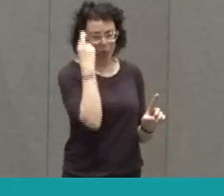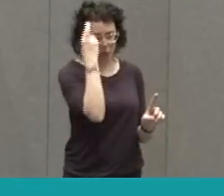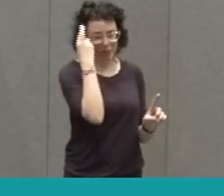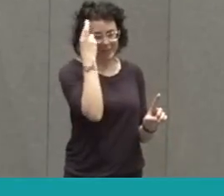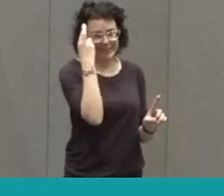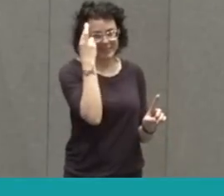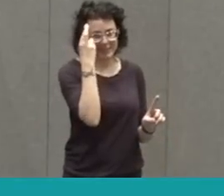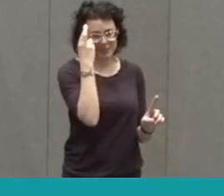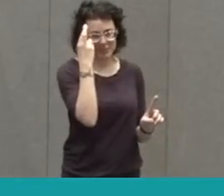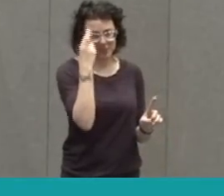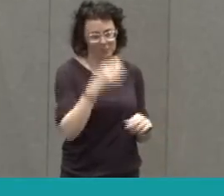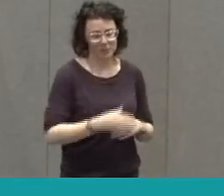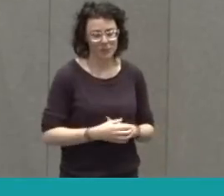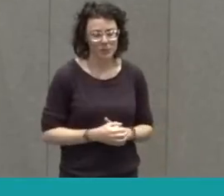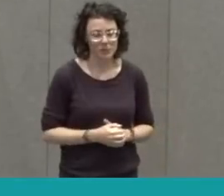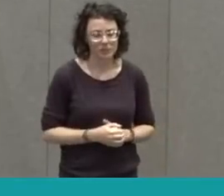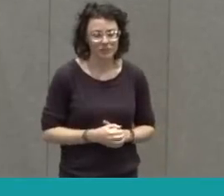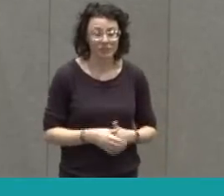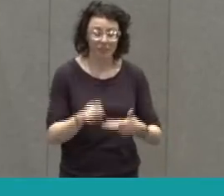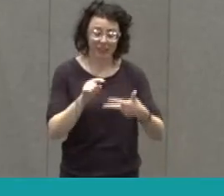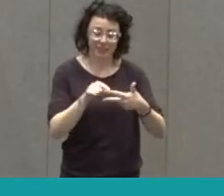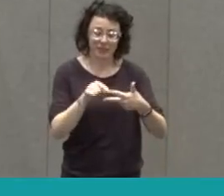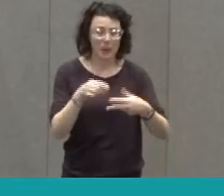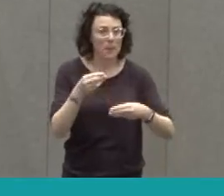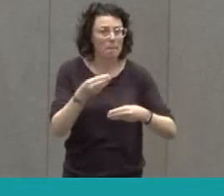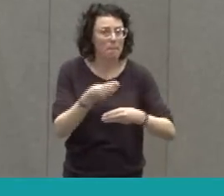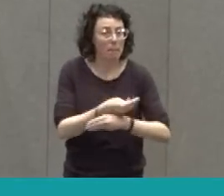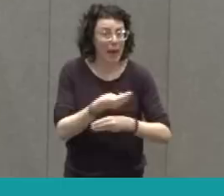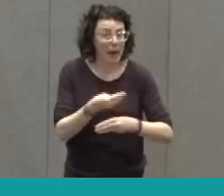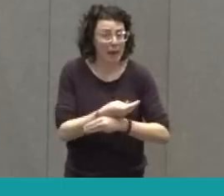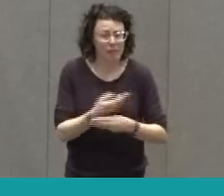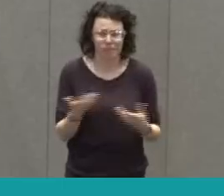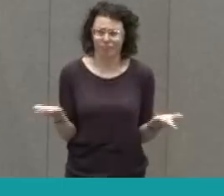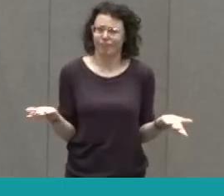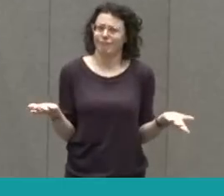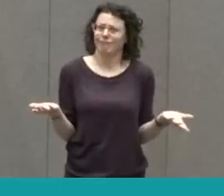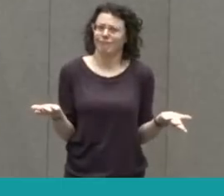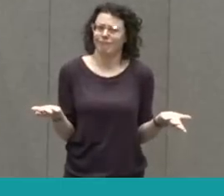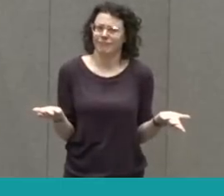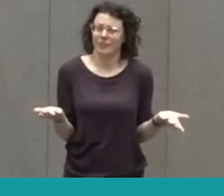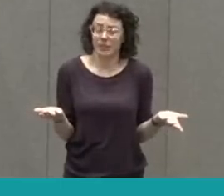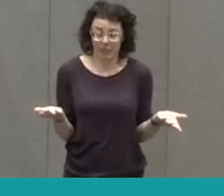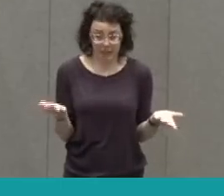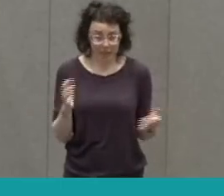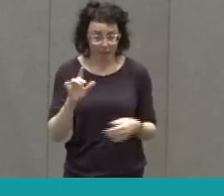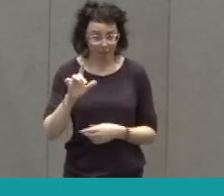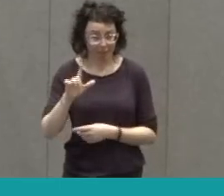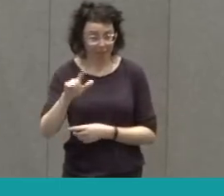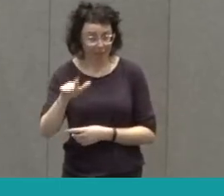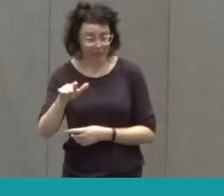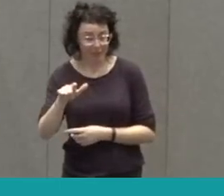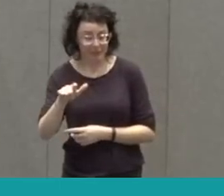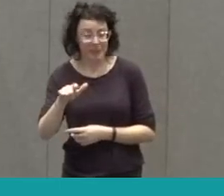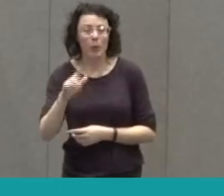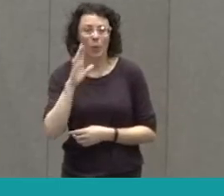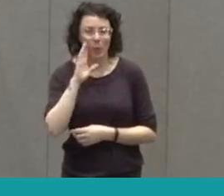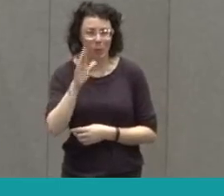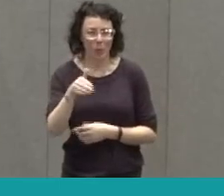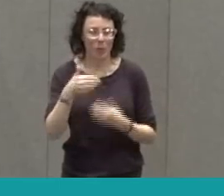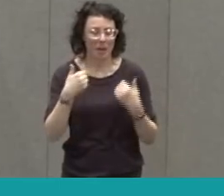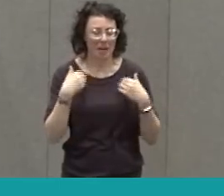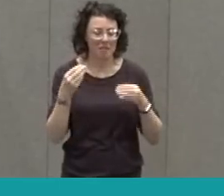In just a second, we're going to go over and do a math activity with this that I'm going to ask you to do. And